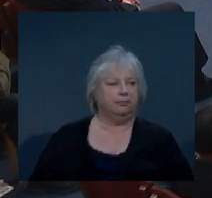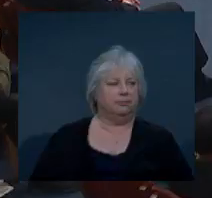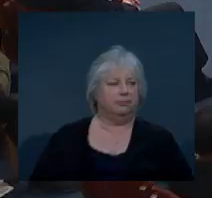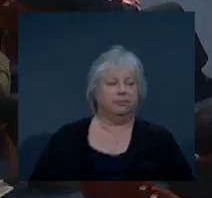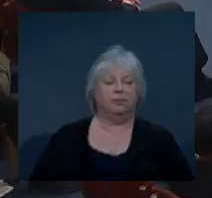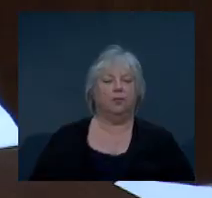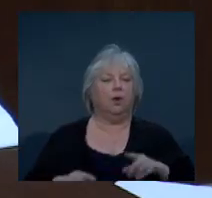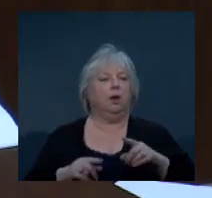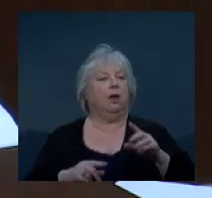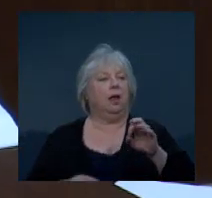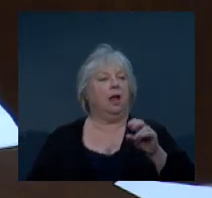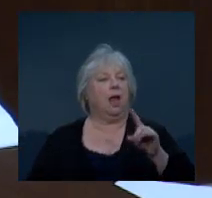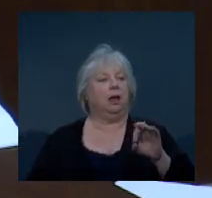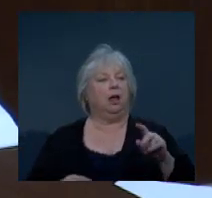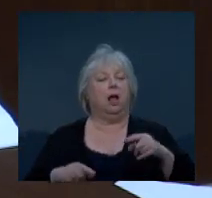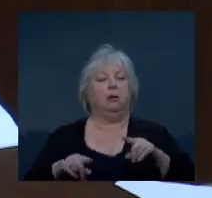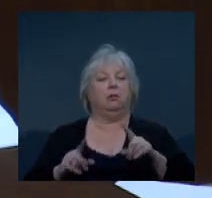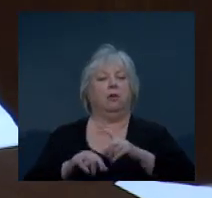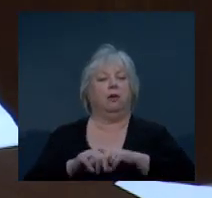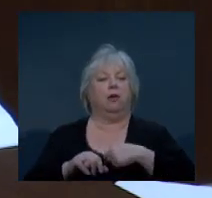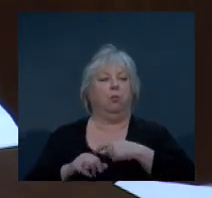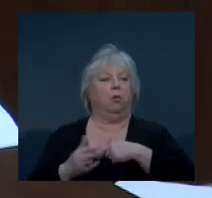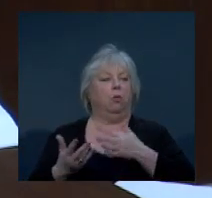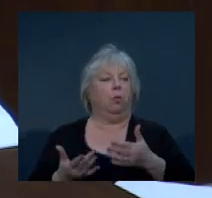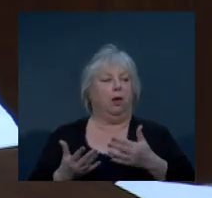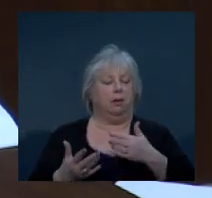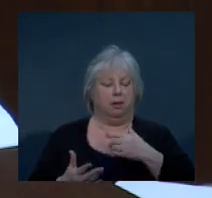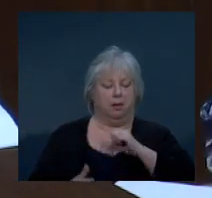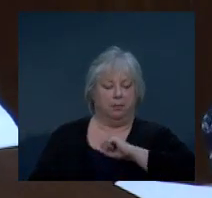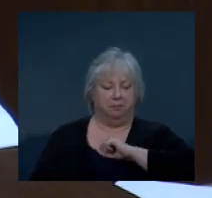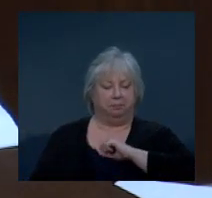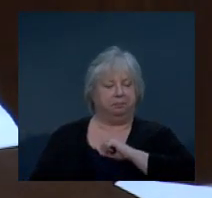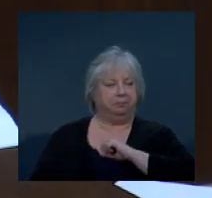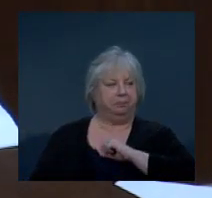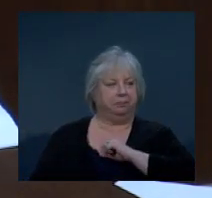While we're waiting on her, Mr. Carpenter.